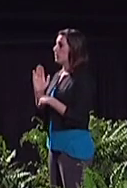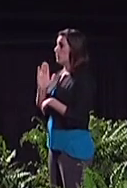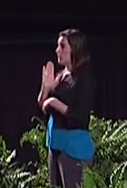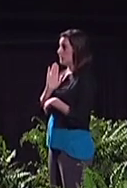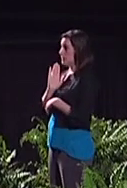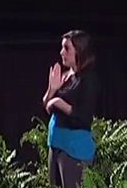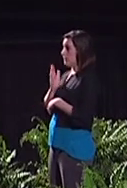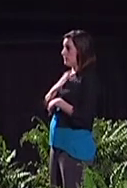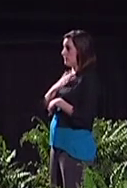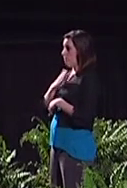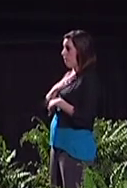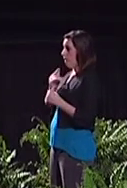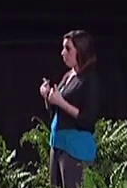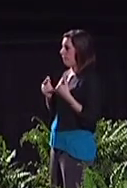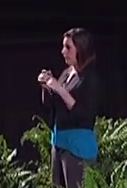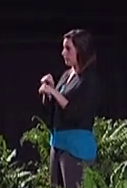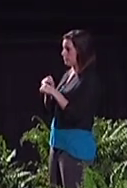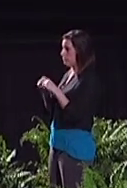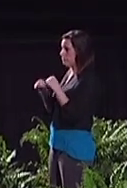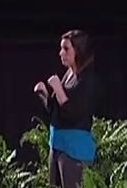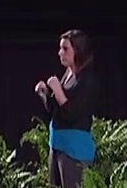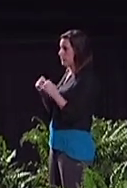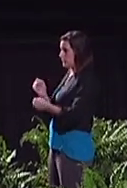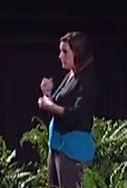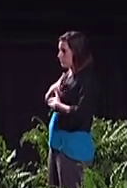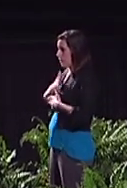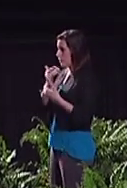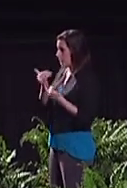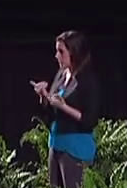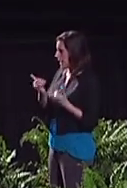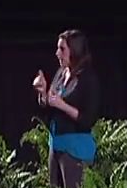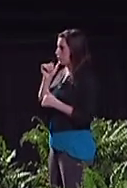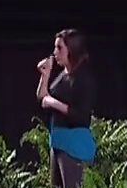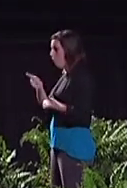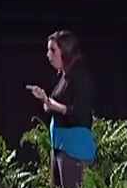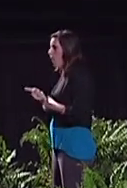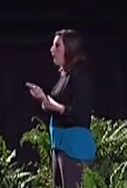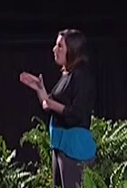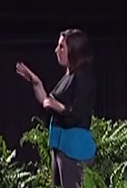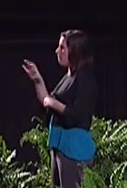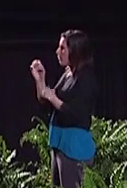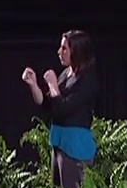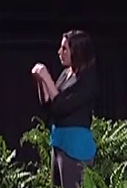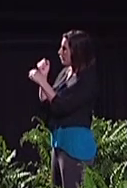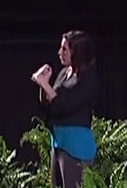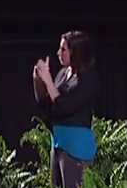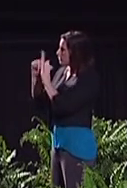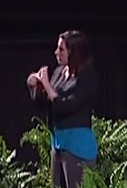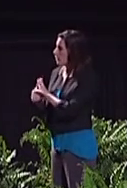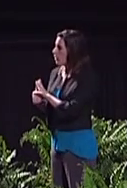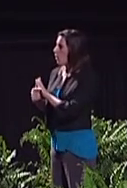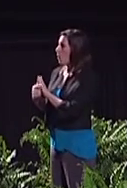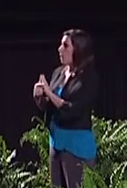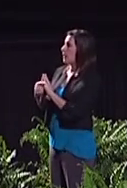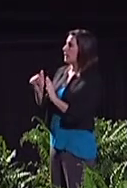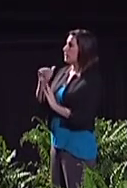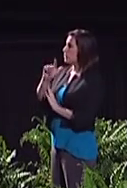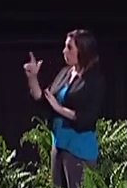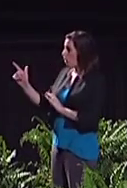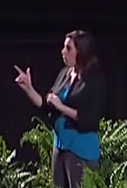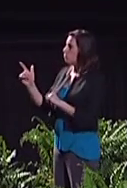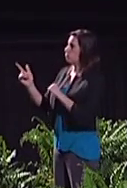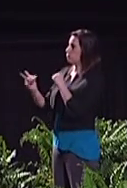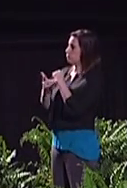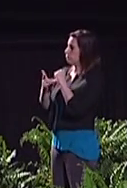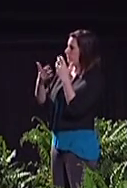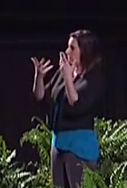to inspire today, tomorrow, 5 years, 50 years, 500 years from now? Because this stuff's in digital ink, everything